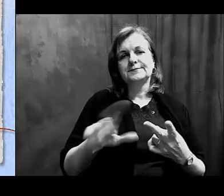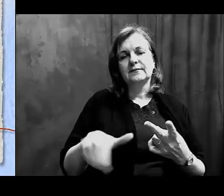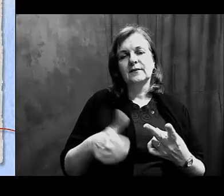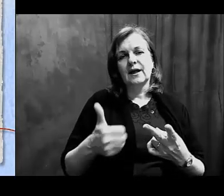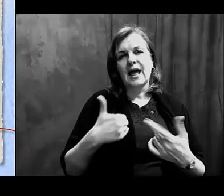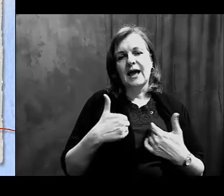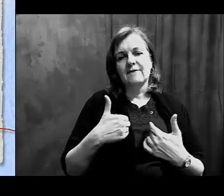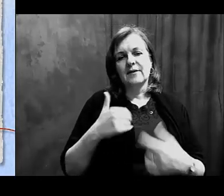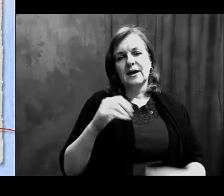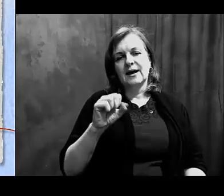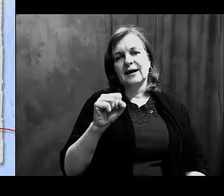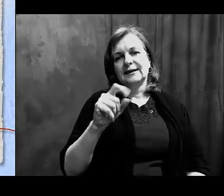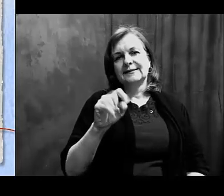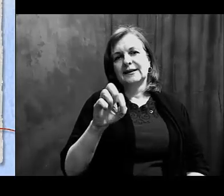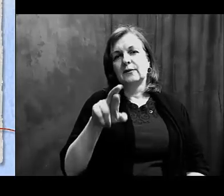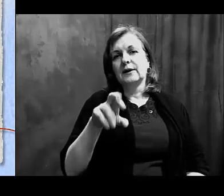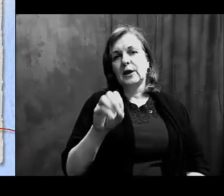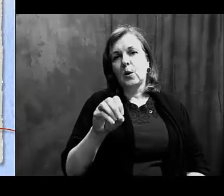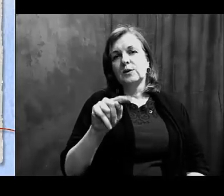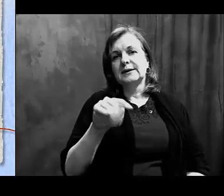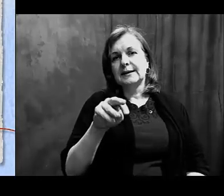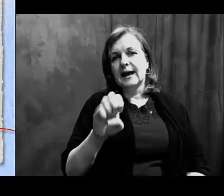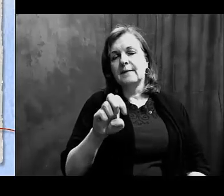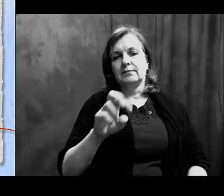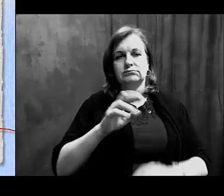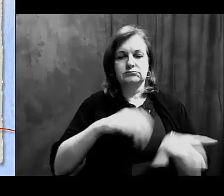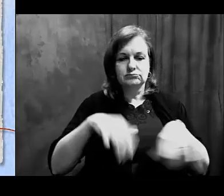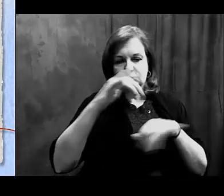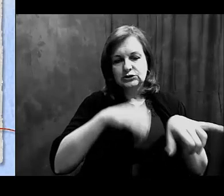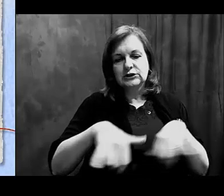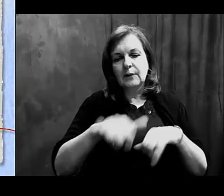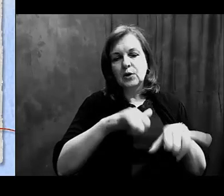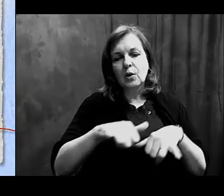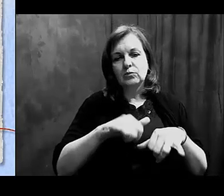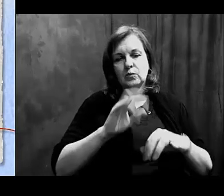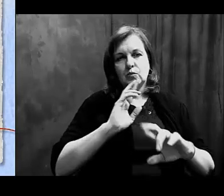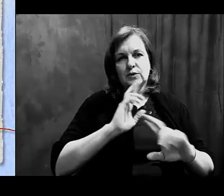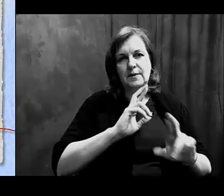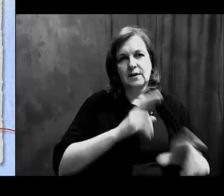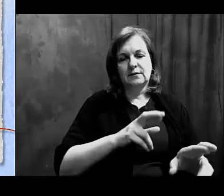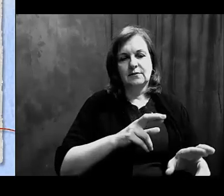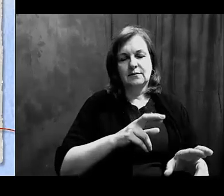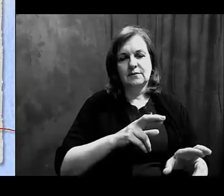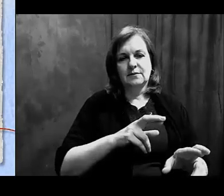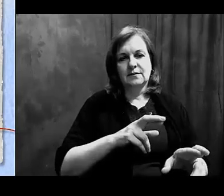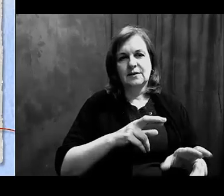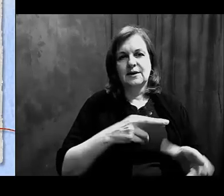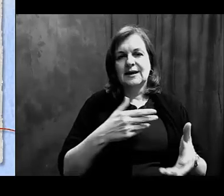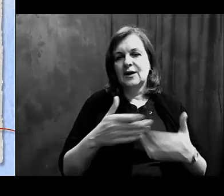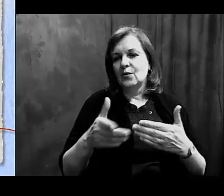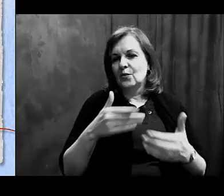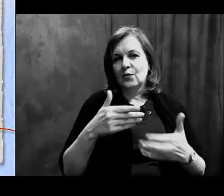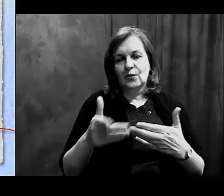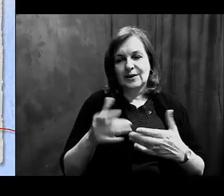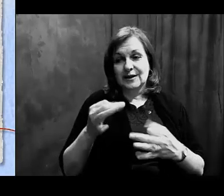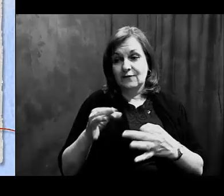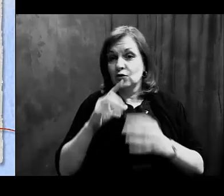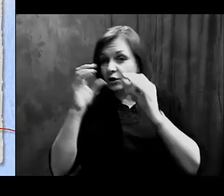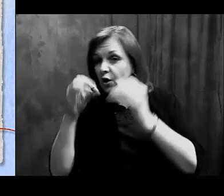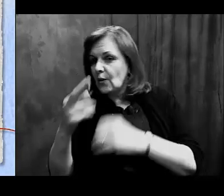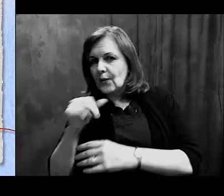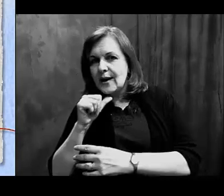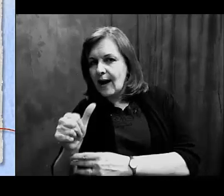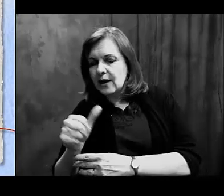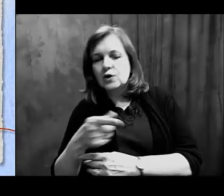But then we also have something known as stereotype responses, where regardless of ever being taught